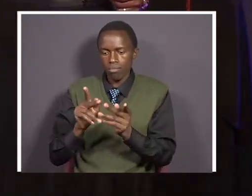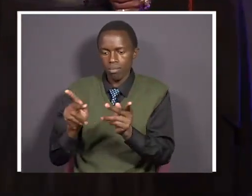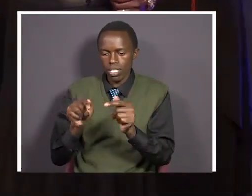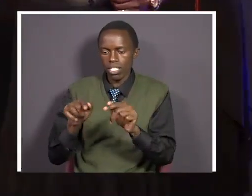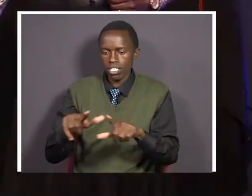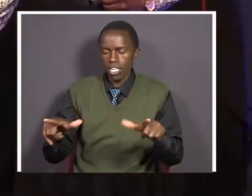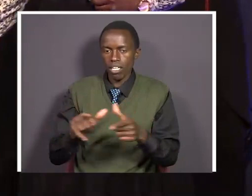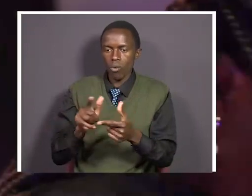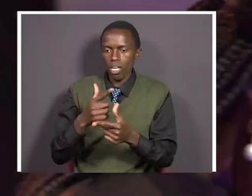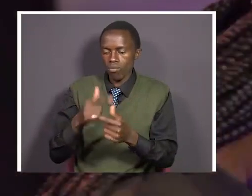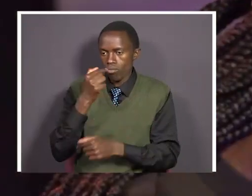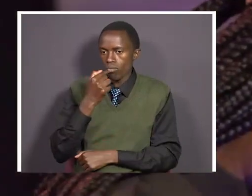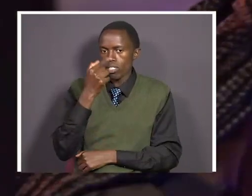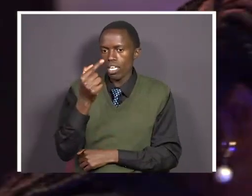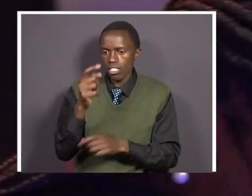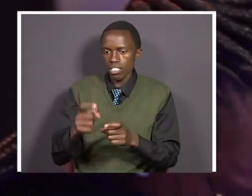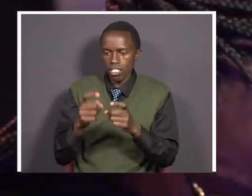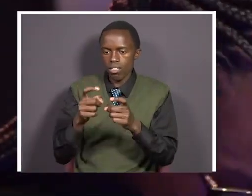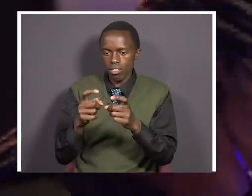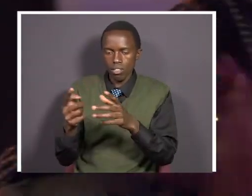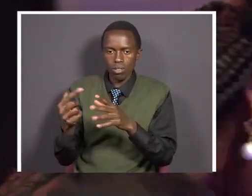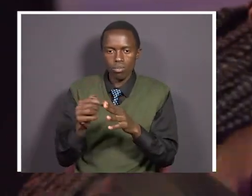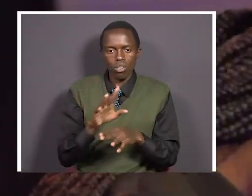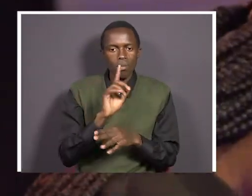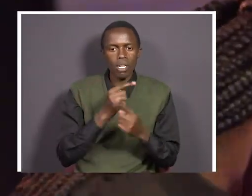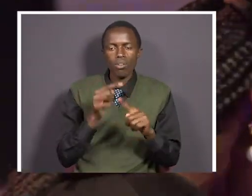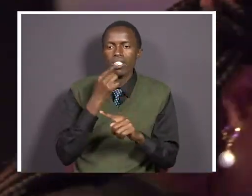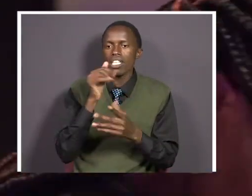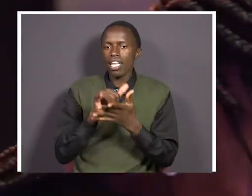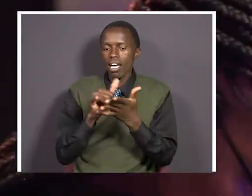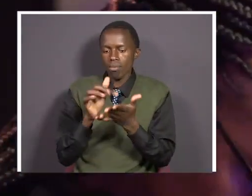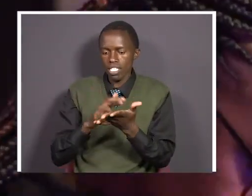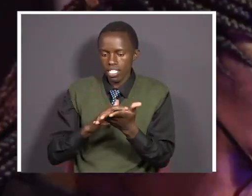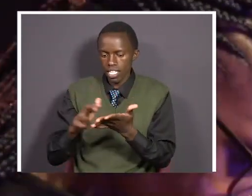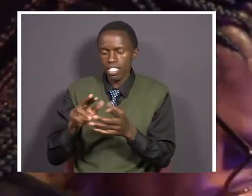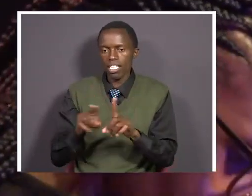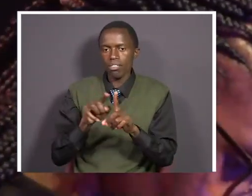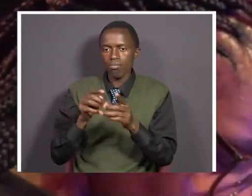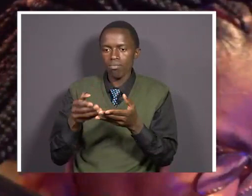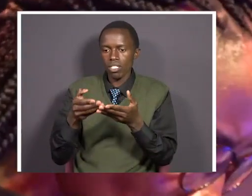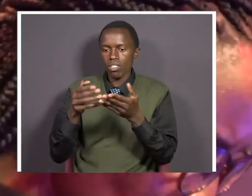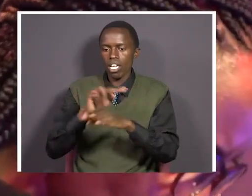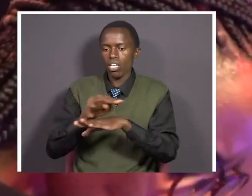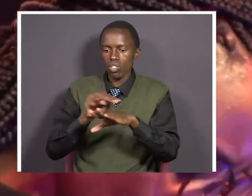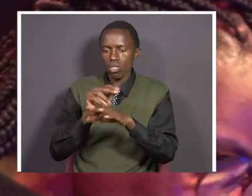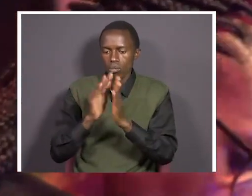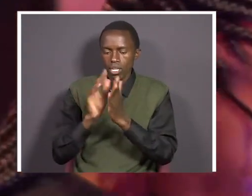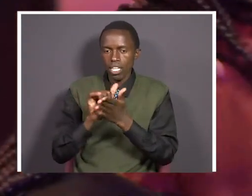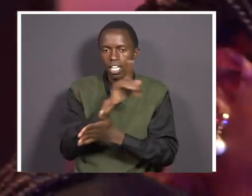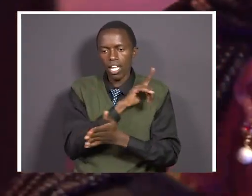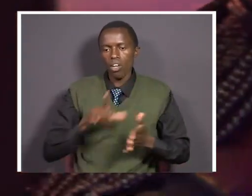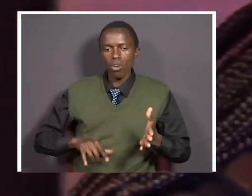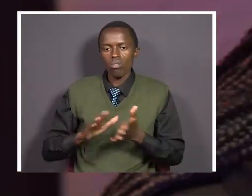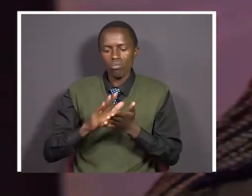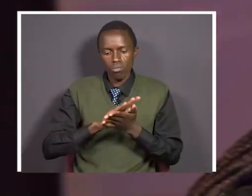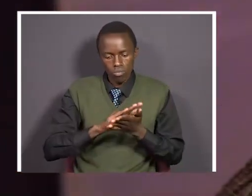this land. For you say that sin is a reproach, O God, but you say that righteousness exalts a nation. We pray that,